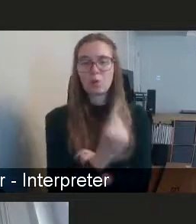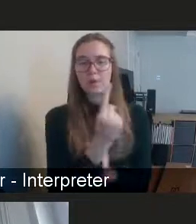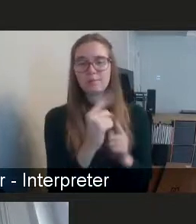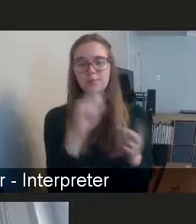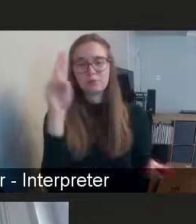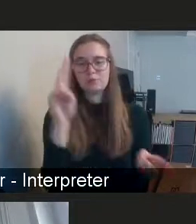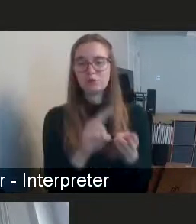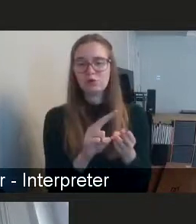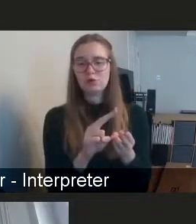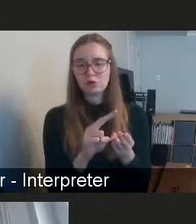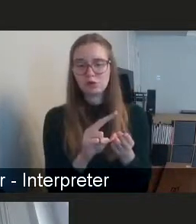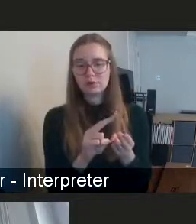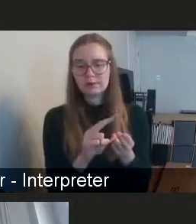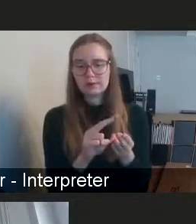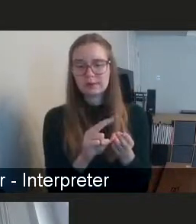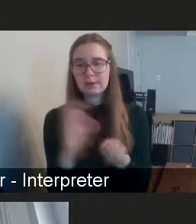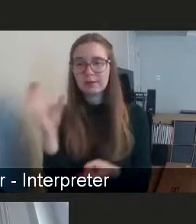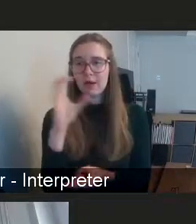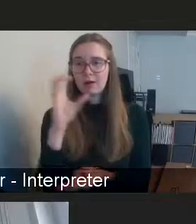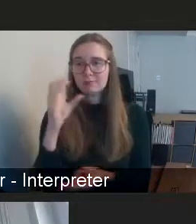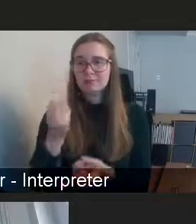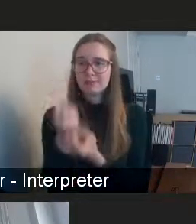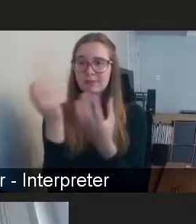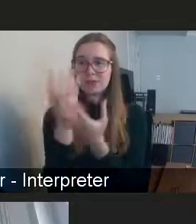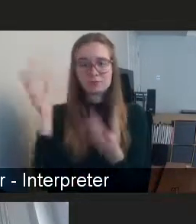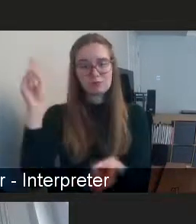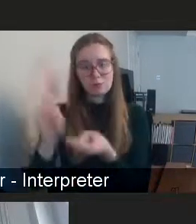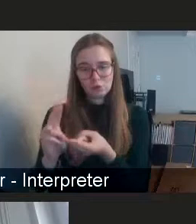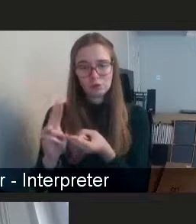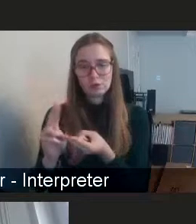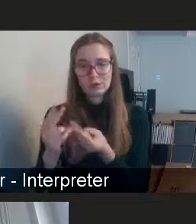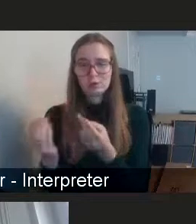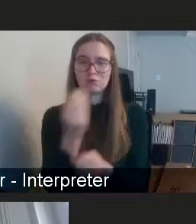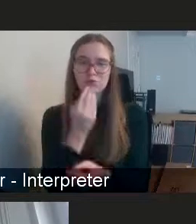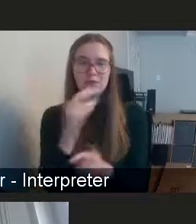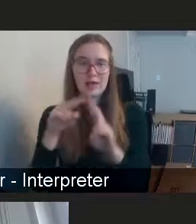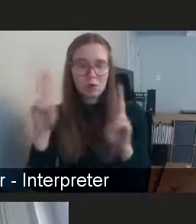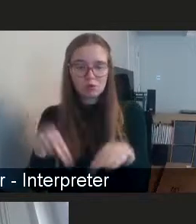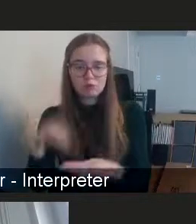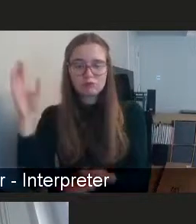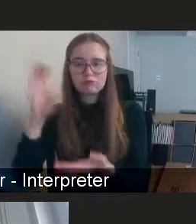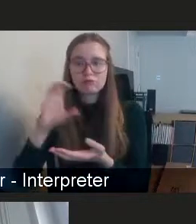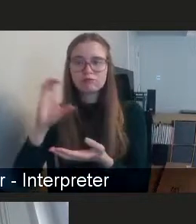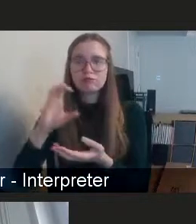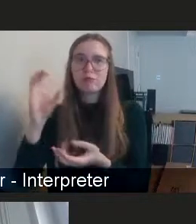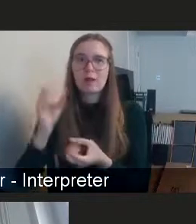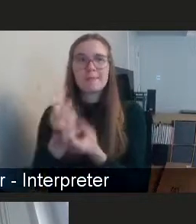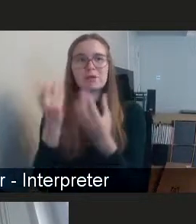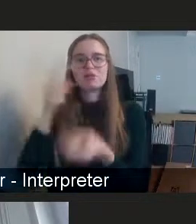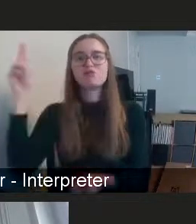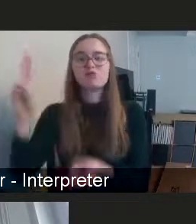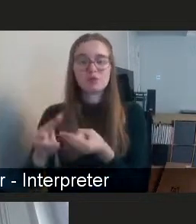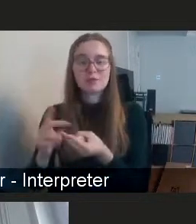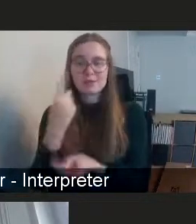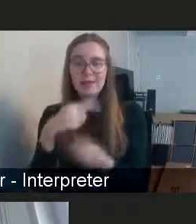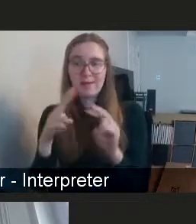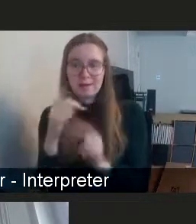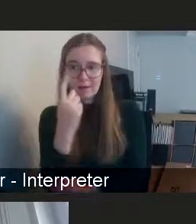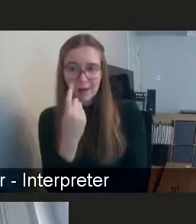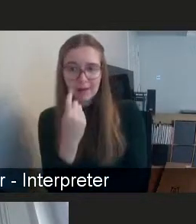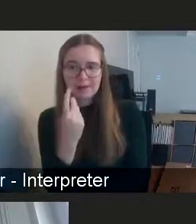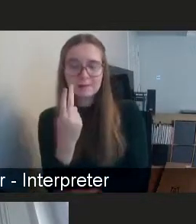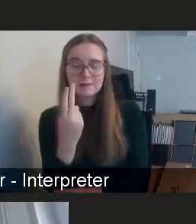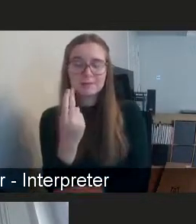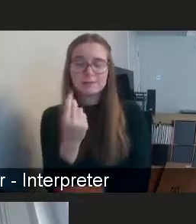reducing our carbon emissions and, you know, greenhouse gas emissions as far as possible. We know, of course, that there's always going to need to be